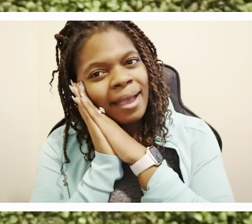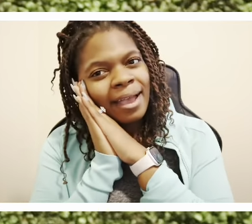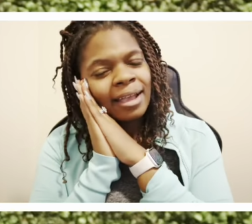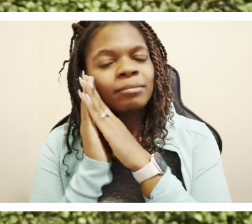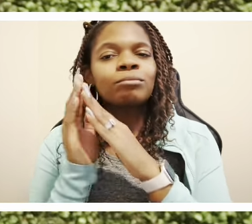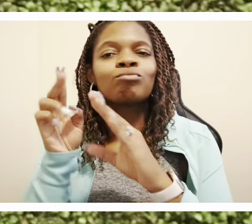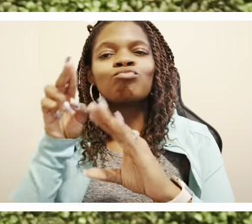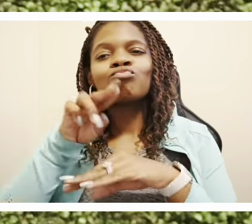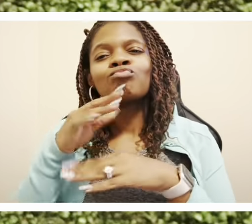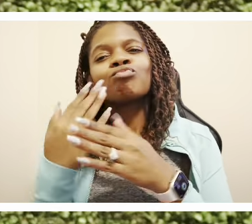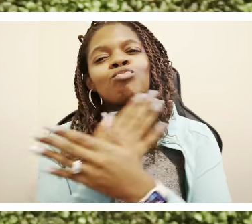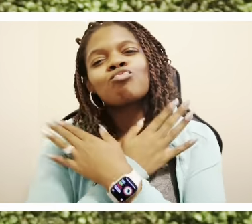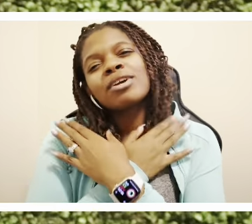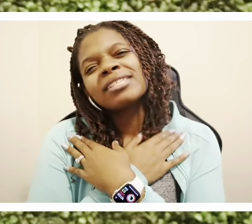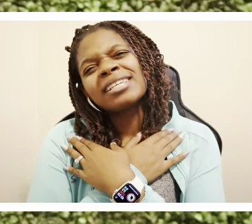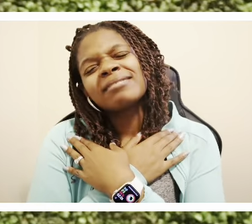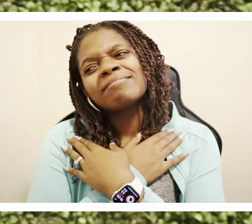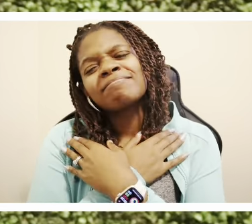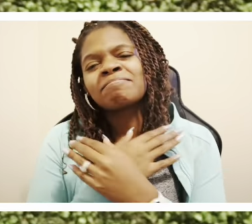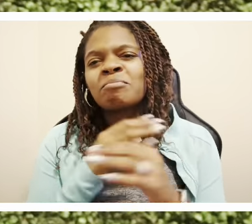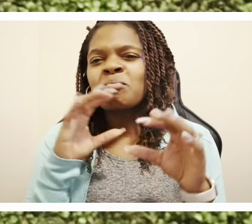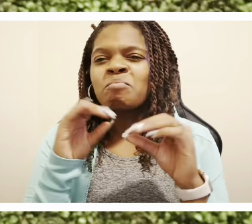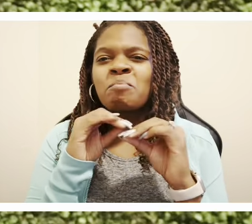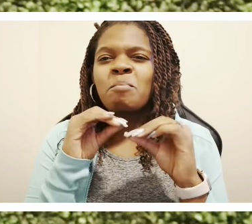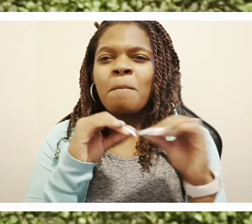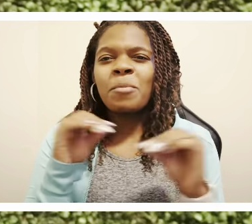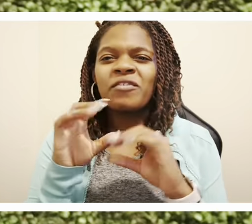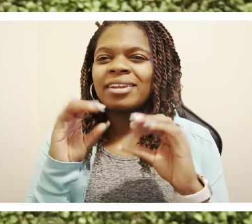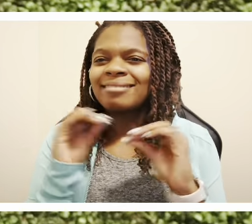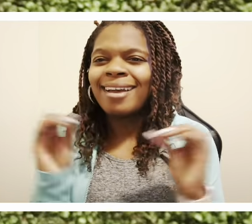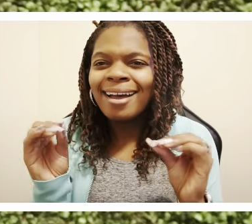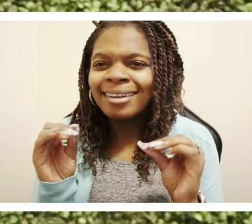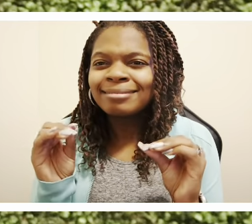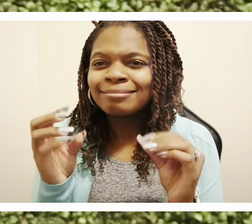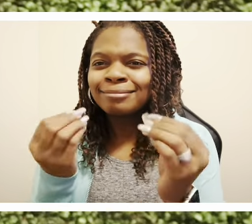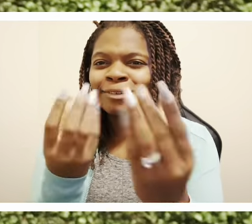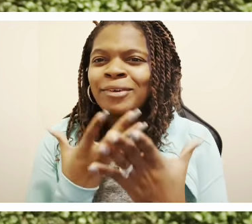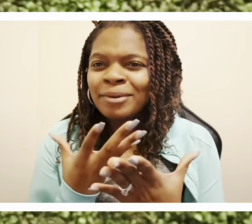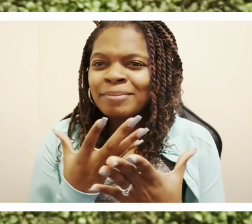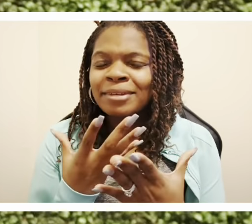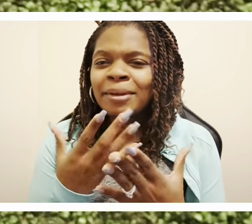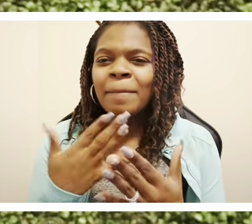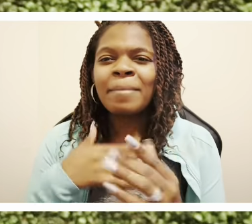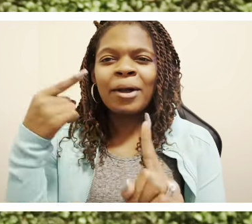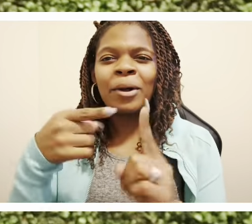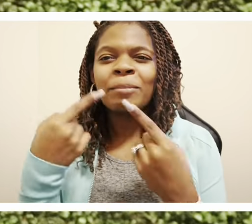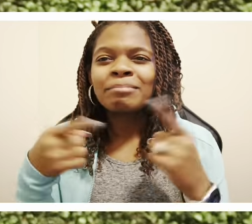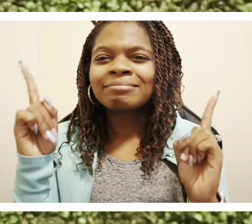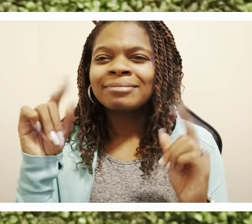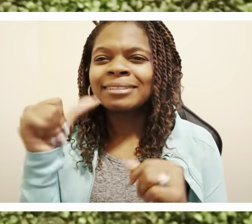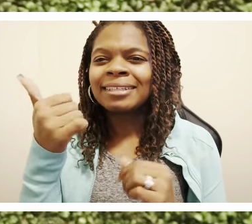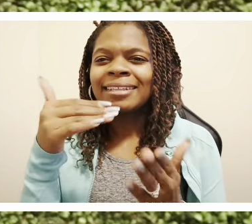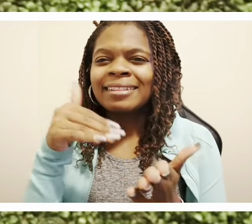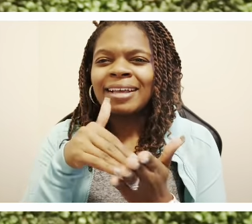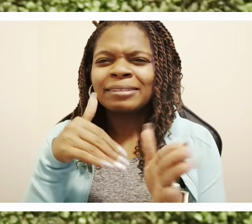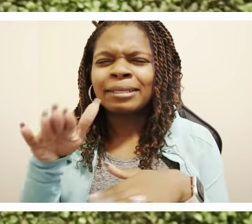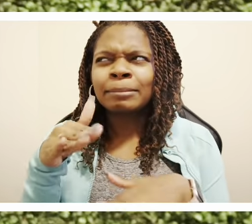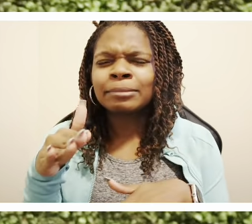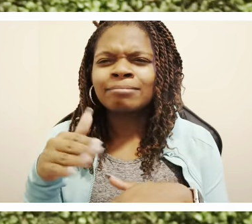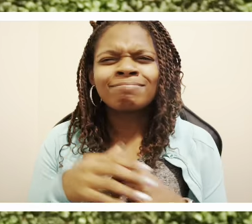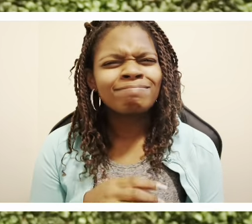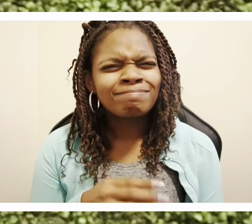goal, but I wasn't actually walking. So that told me, okay, the Fitbit might not always be, it might be not always accurate, it might be a little bit